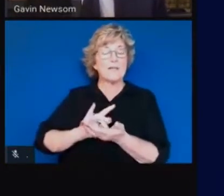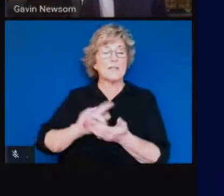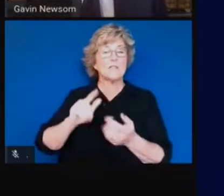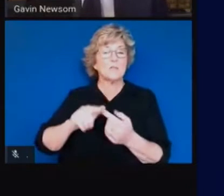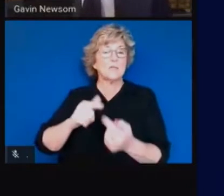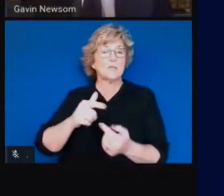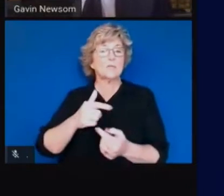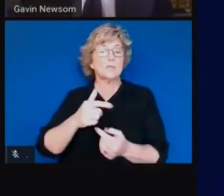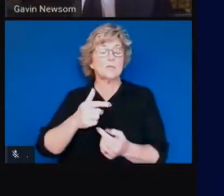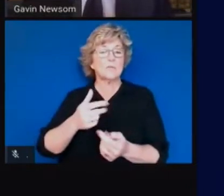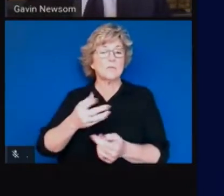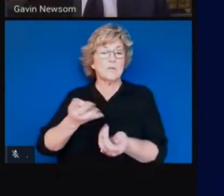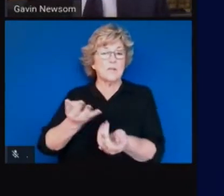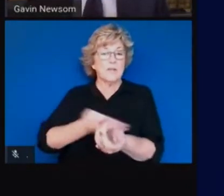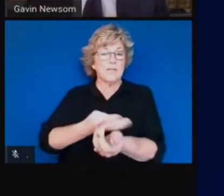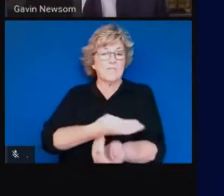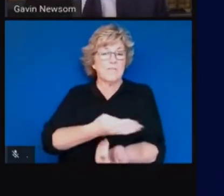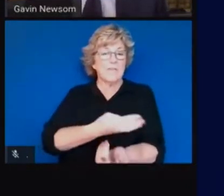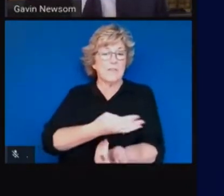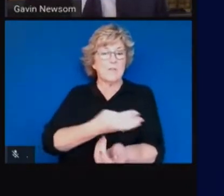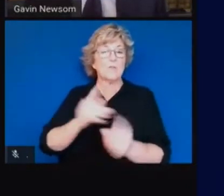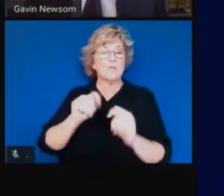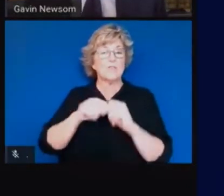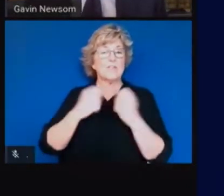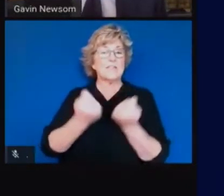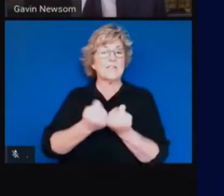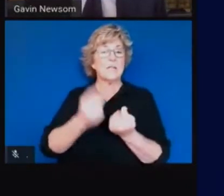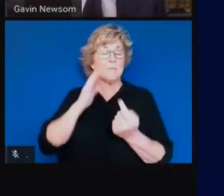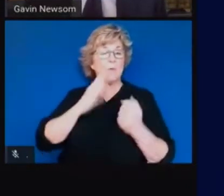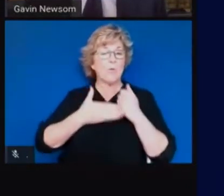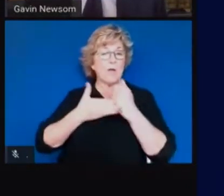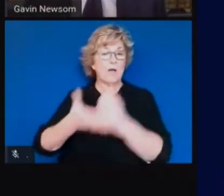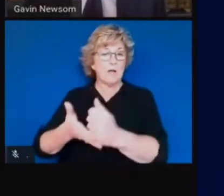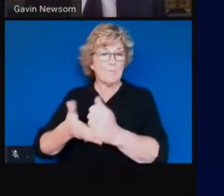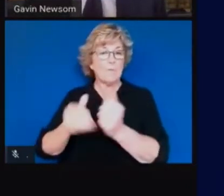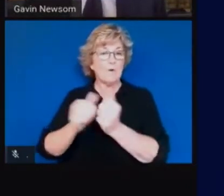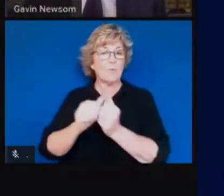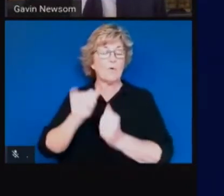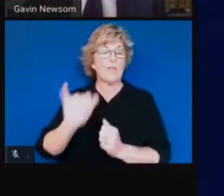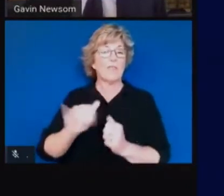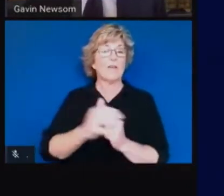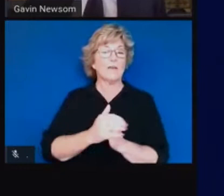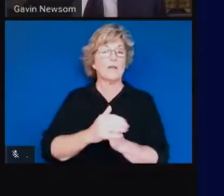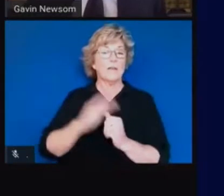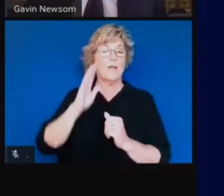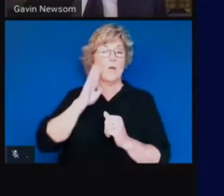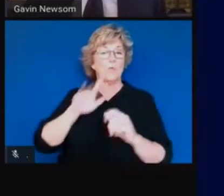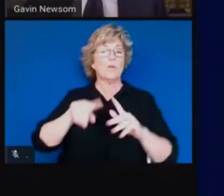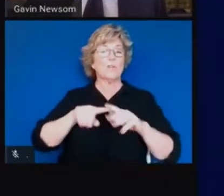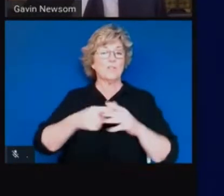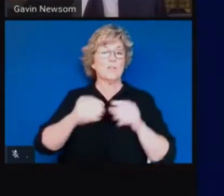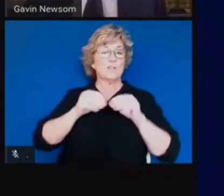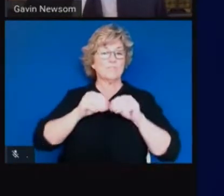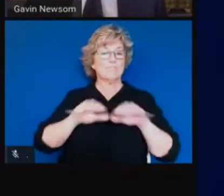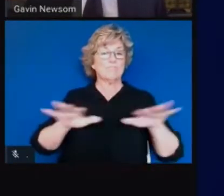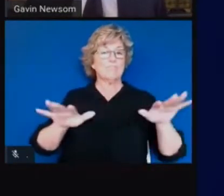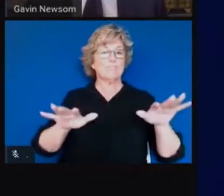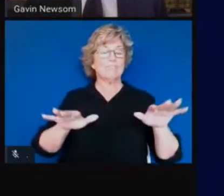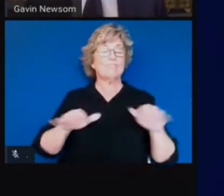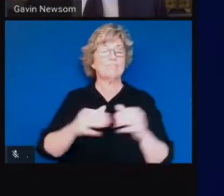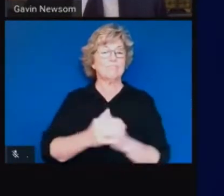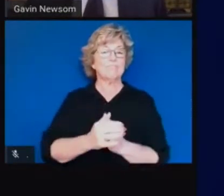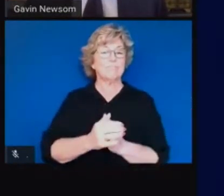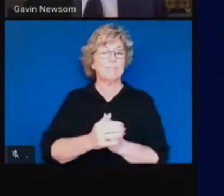infusions, what they refer to as their infusion teams. And that also will be deployed over the course of the next